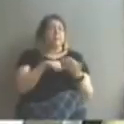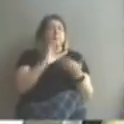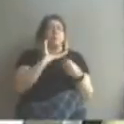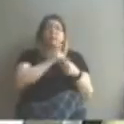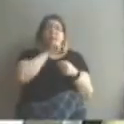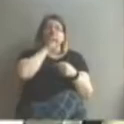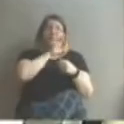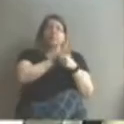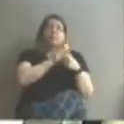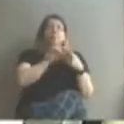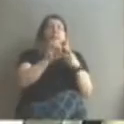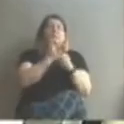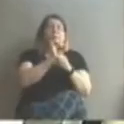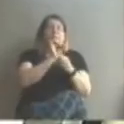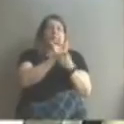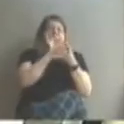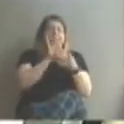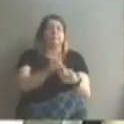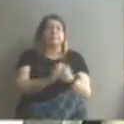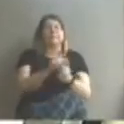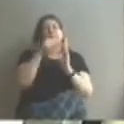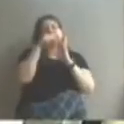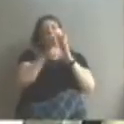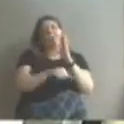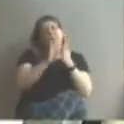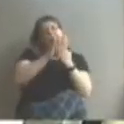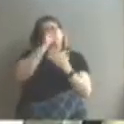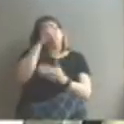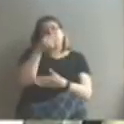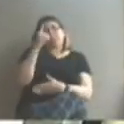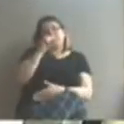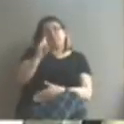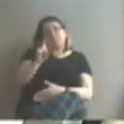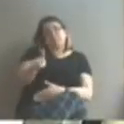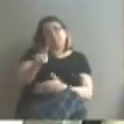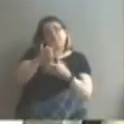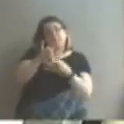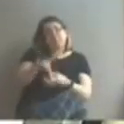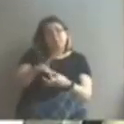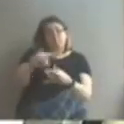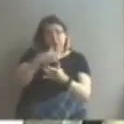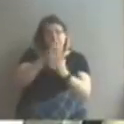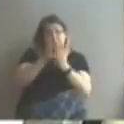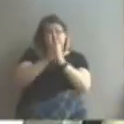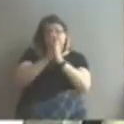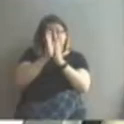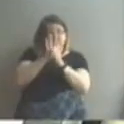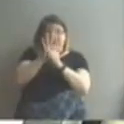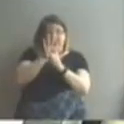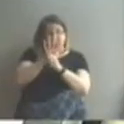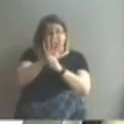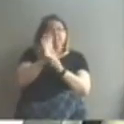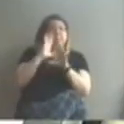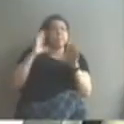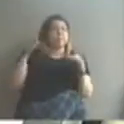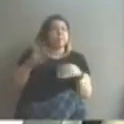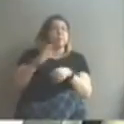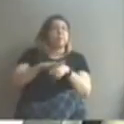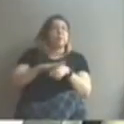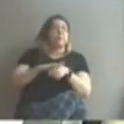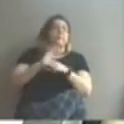commitment to the work tied to deeper learning. One of the questions was tied to, are we requesting enough? The focus was